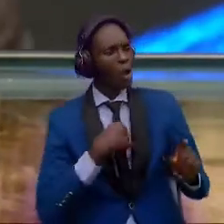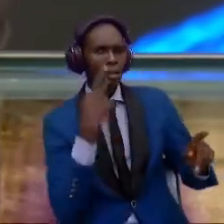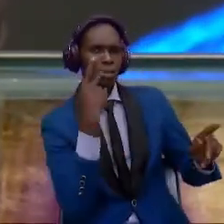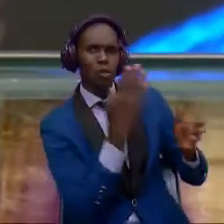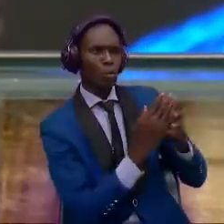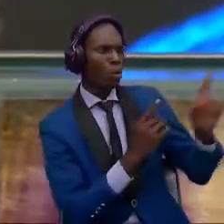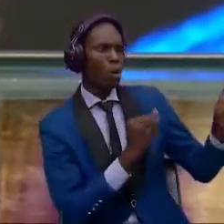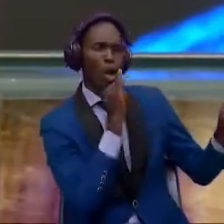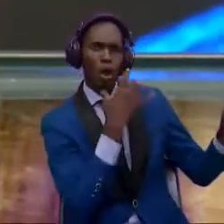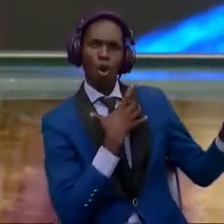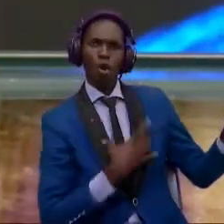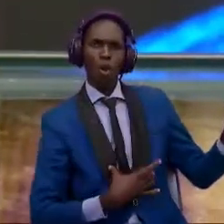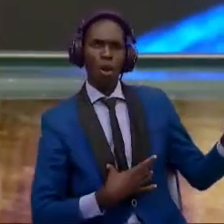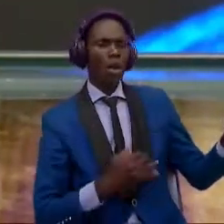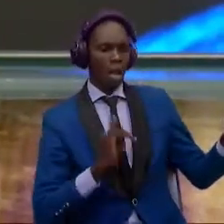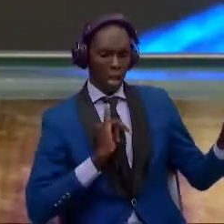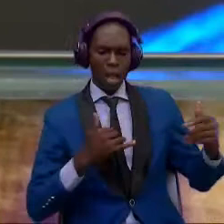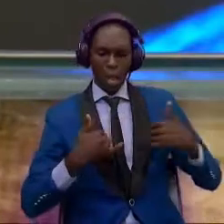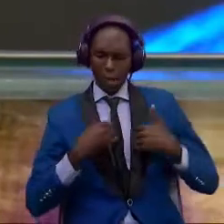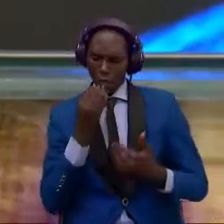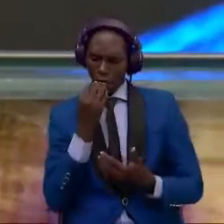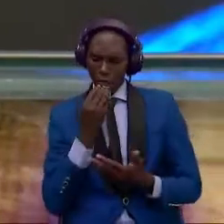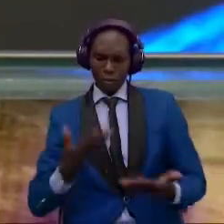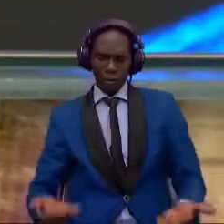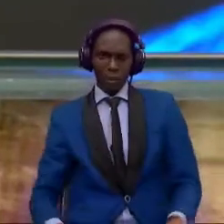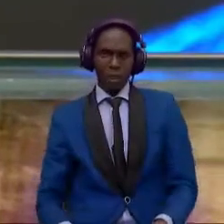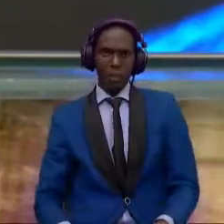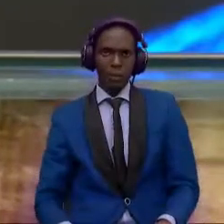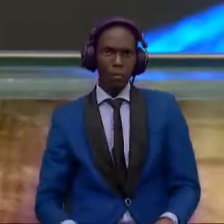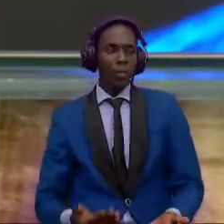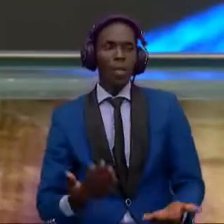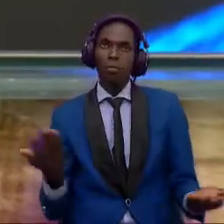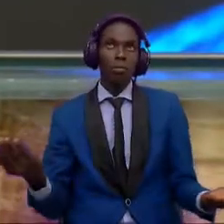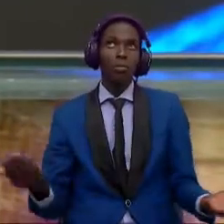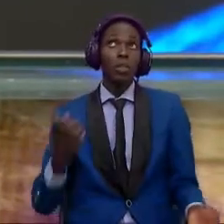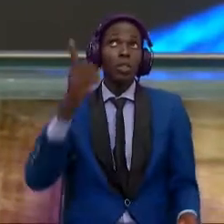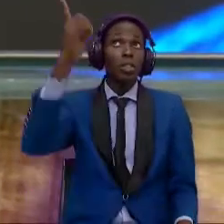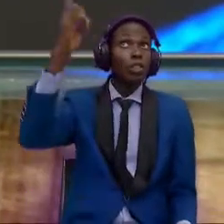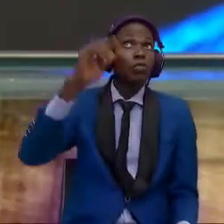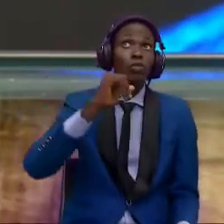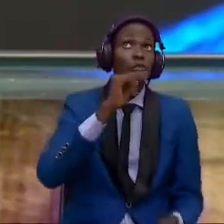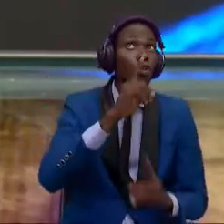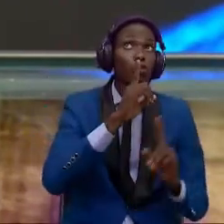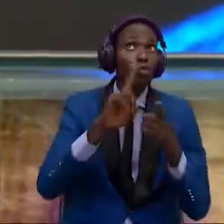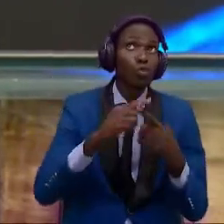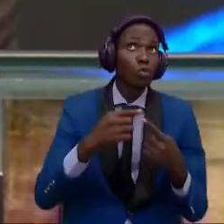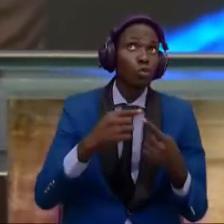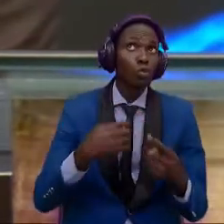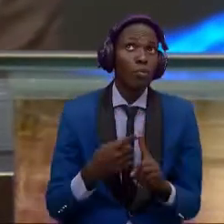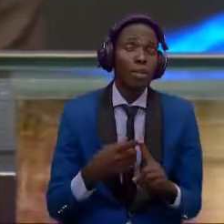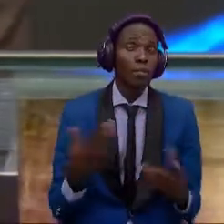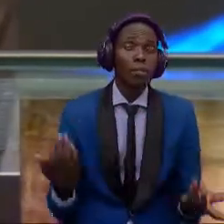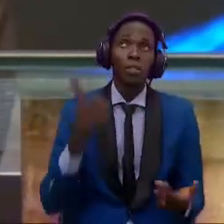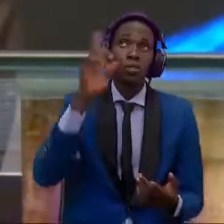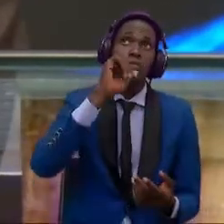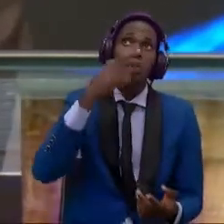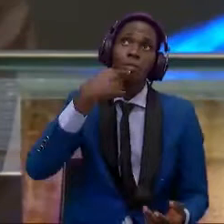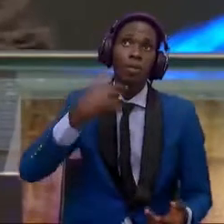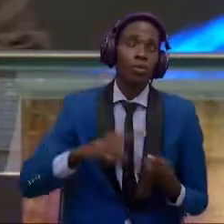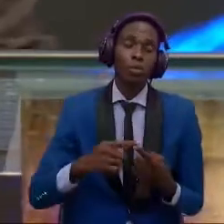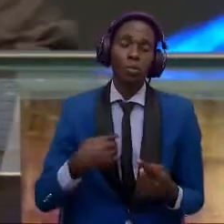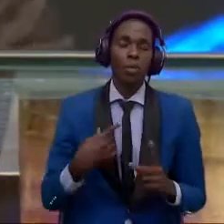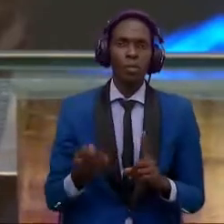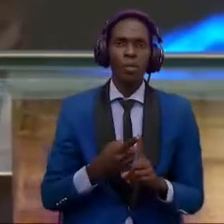and you have the food, and you can give him the food, but I've not heard the voice of God. Somebody needs the gospel,